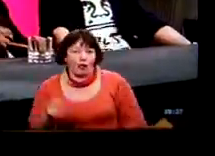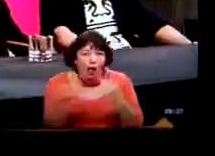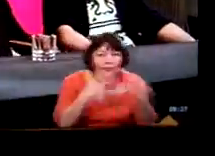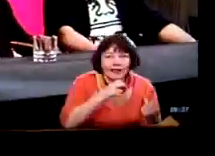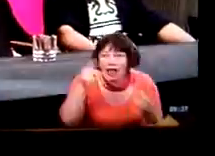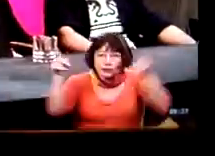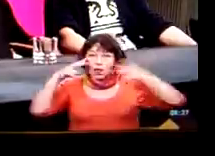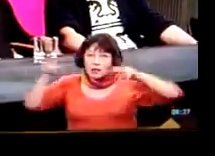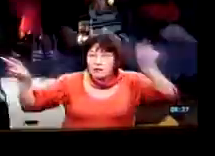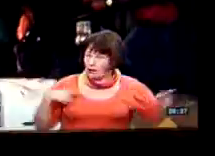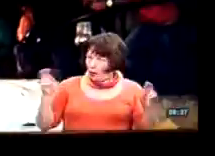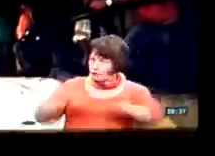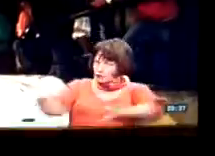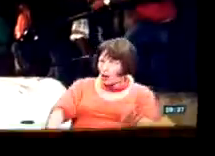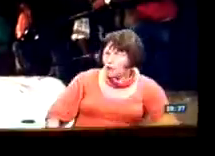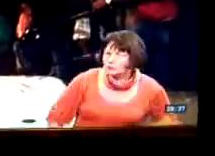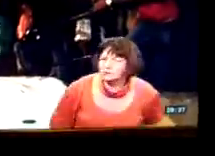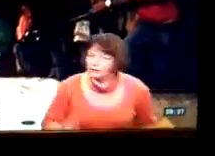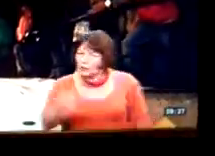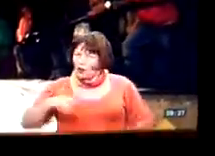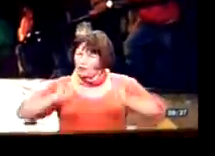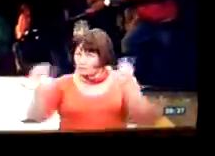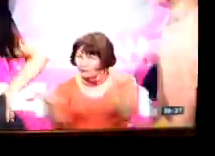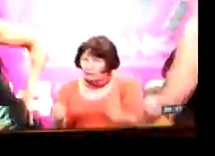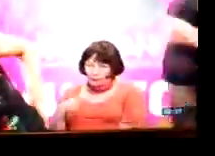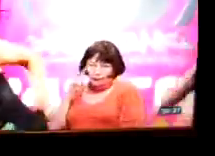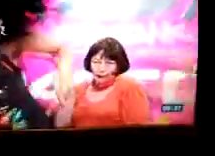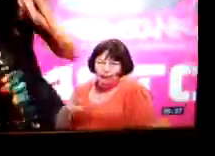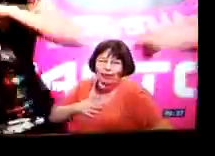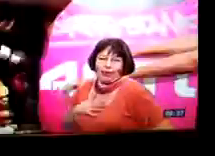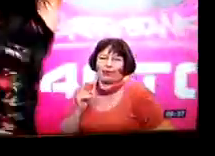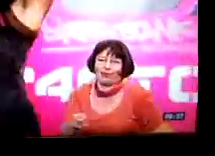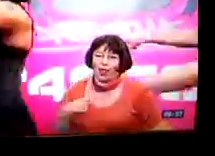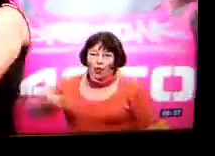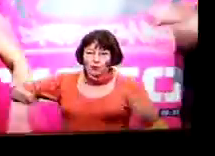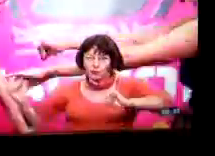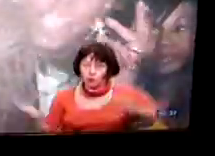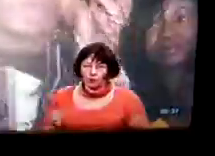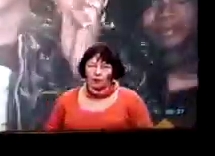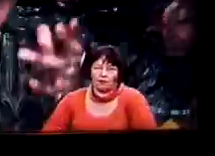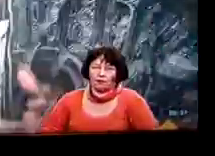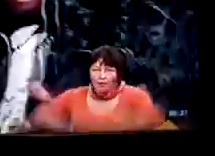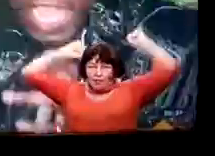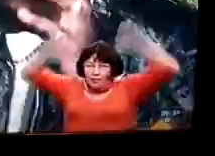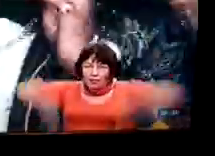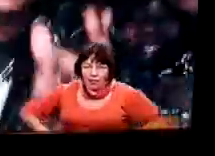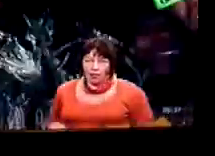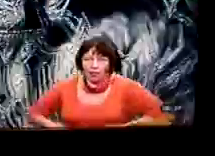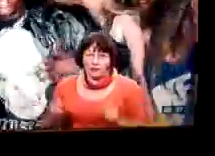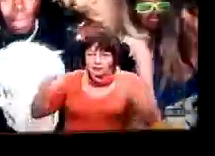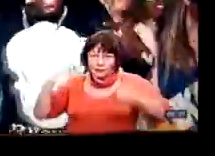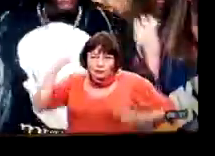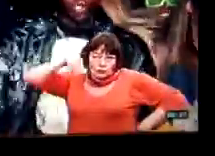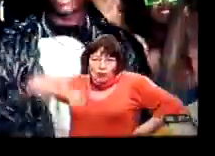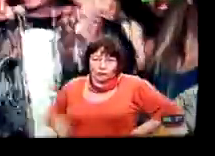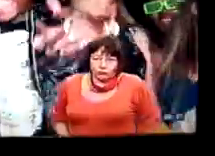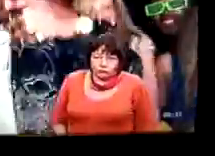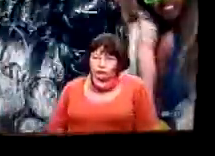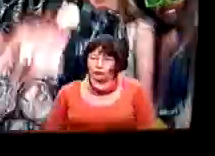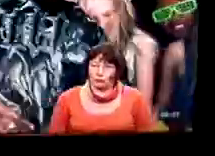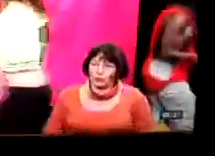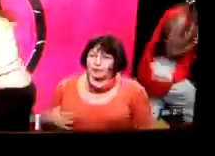You ain't looking at any other guy. Your figure is so pleasing to the eye. Especially when you do the bogle with the butterfly. See a bit of sweat dripping down your thigh. But somehow you still